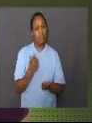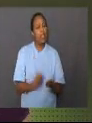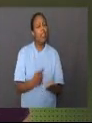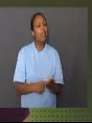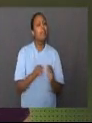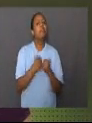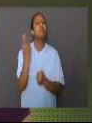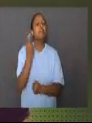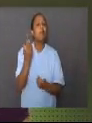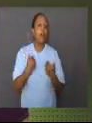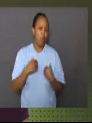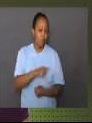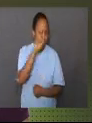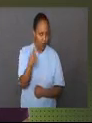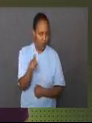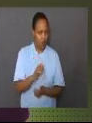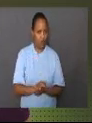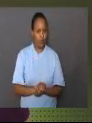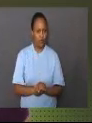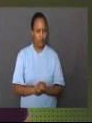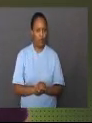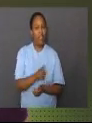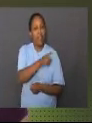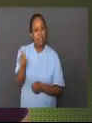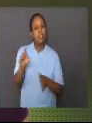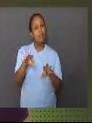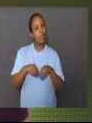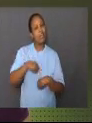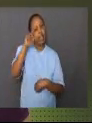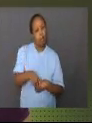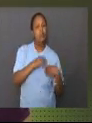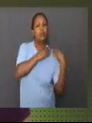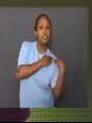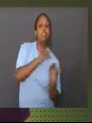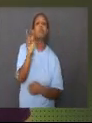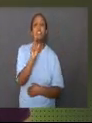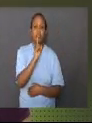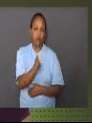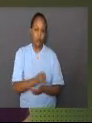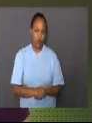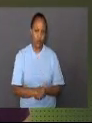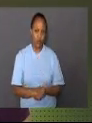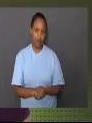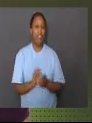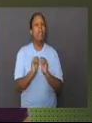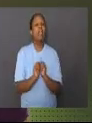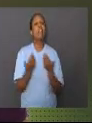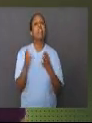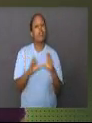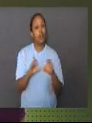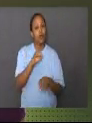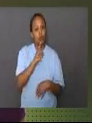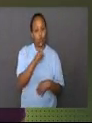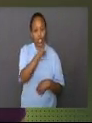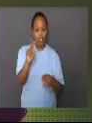benefit you? What burdens must you accept? How can your group share